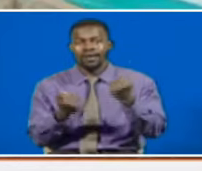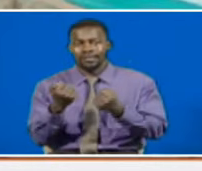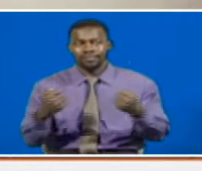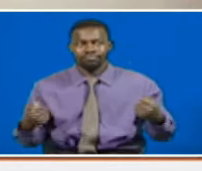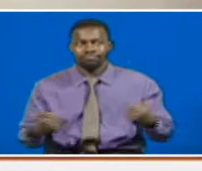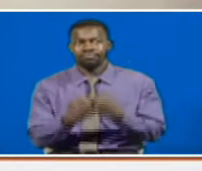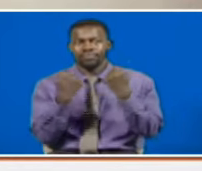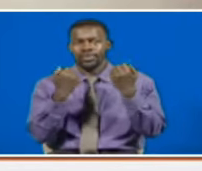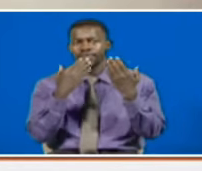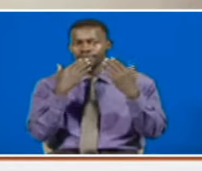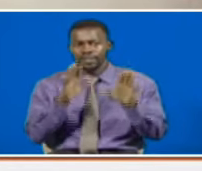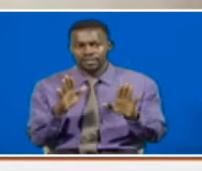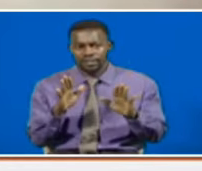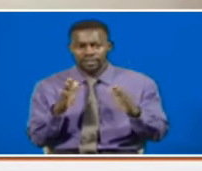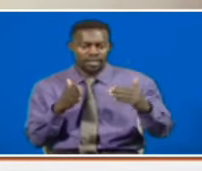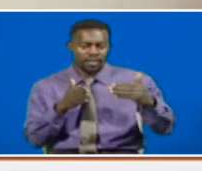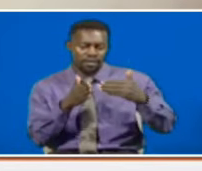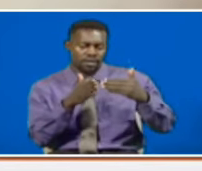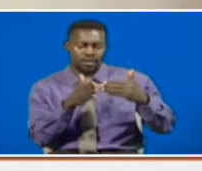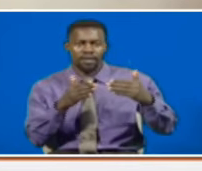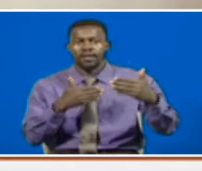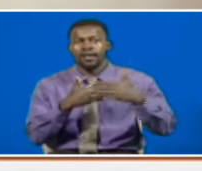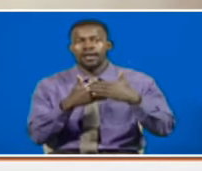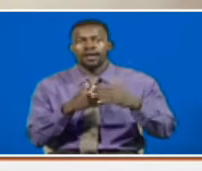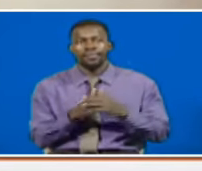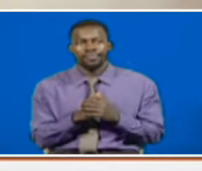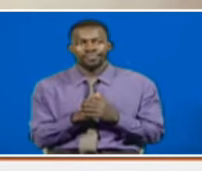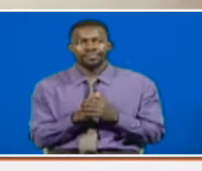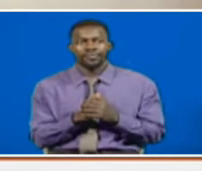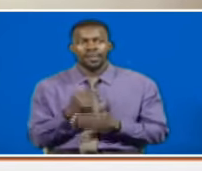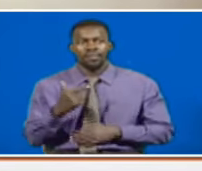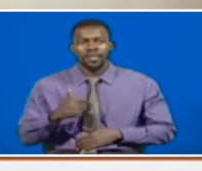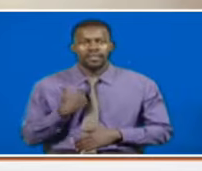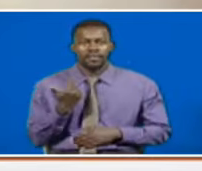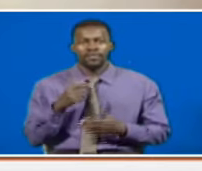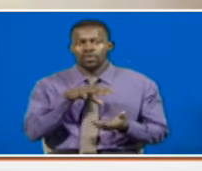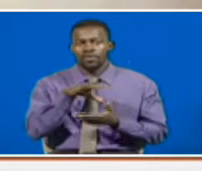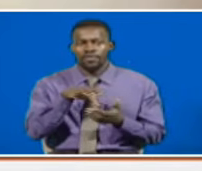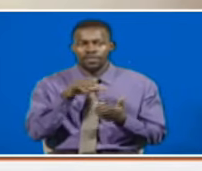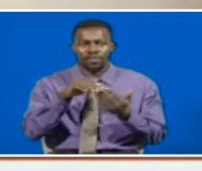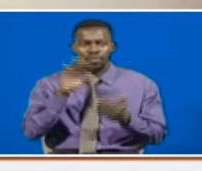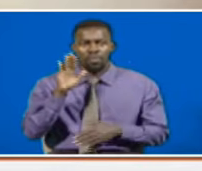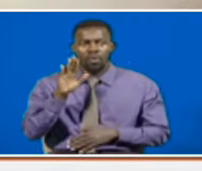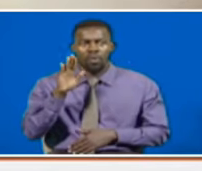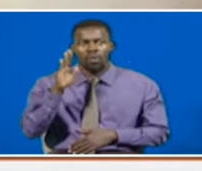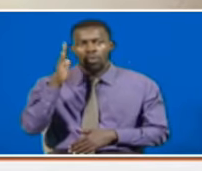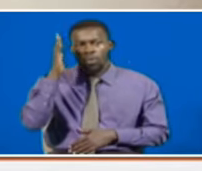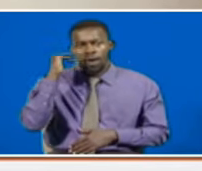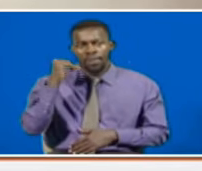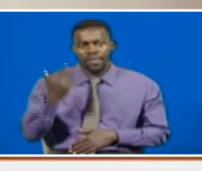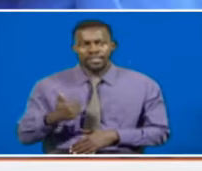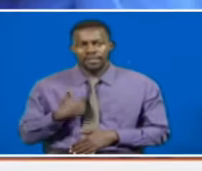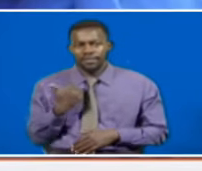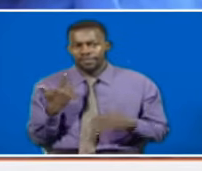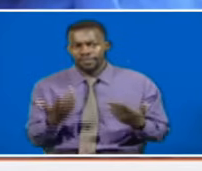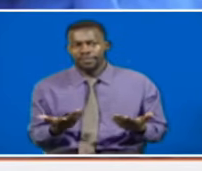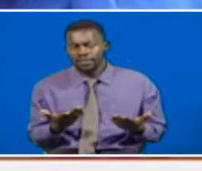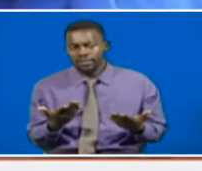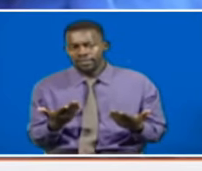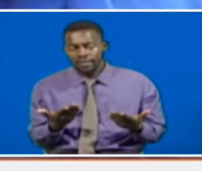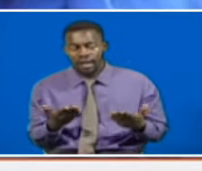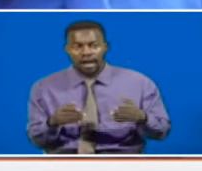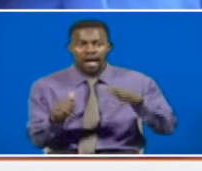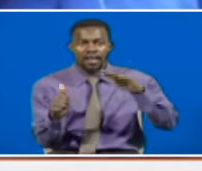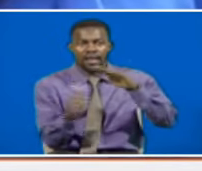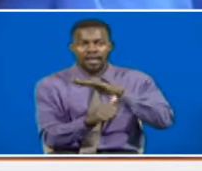I was so confused because I thought I had to roar, nini jipata chini ya roar. Here we